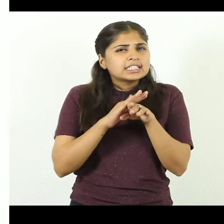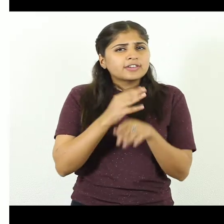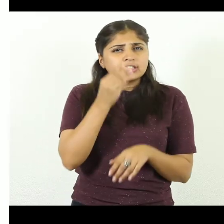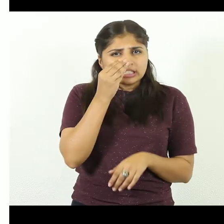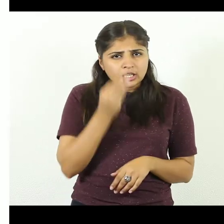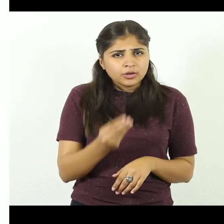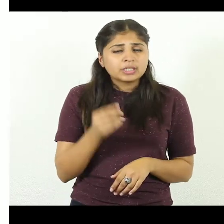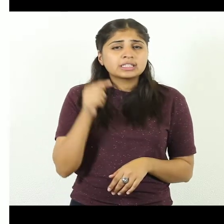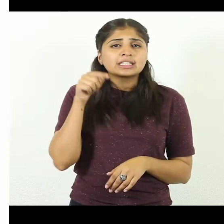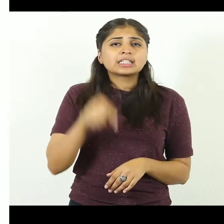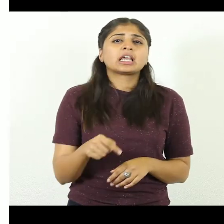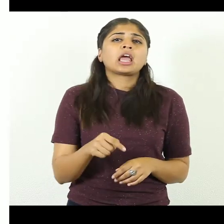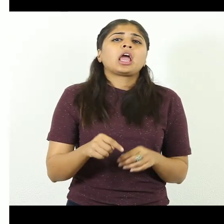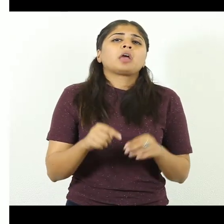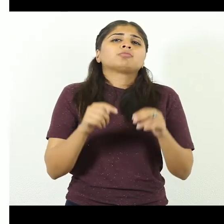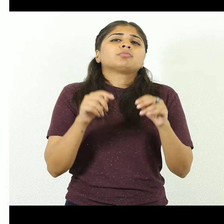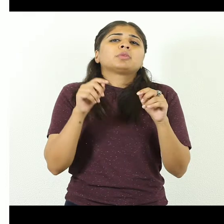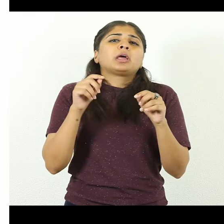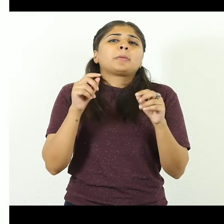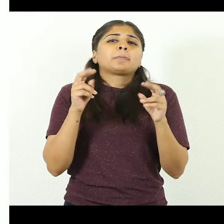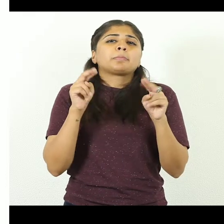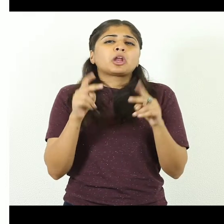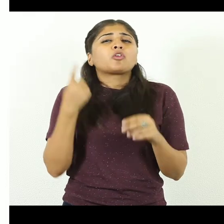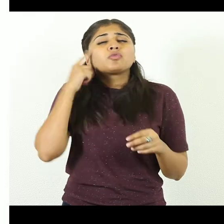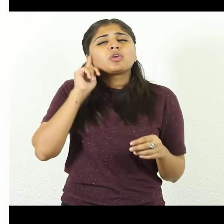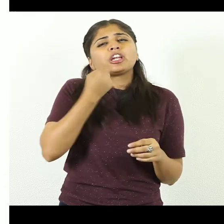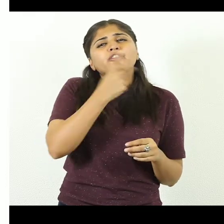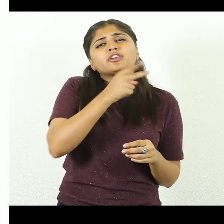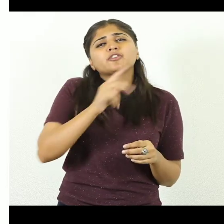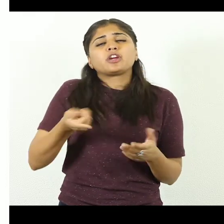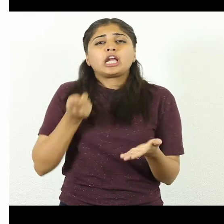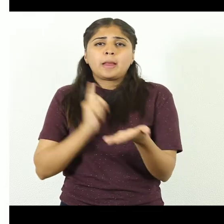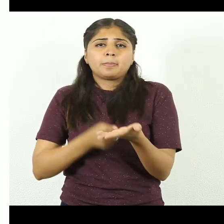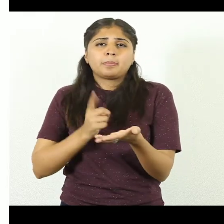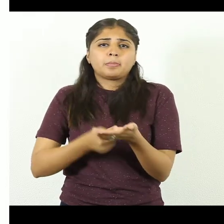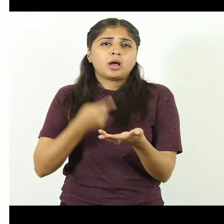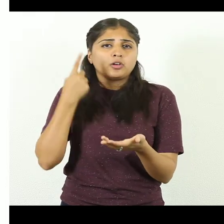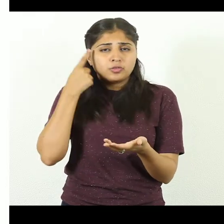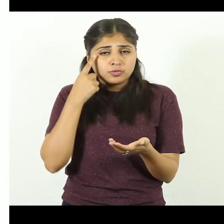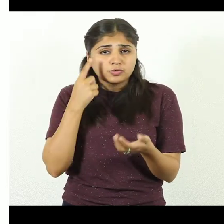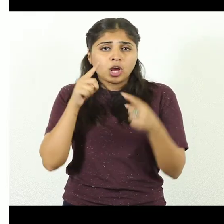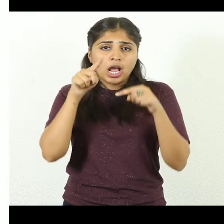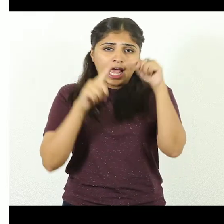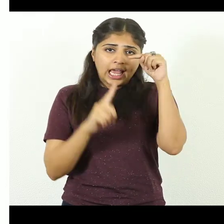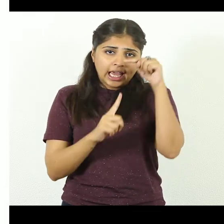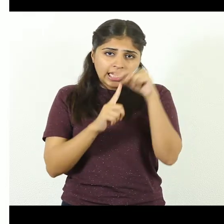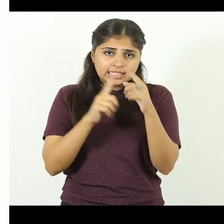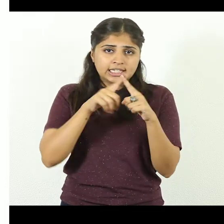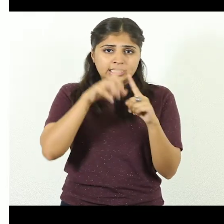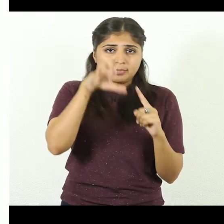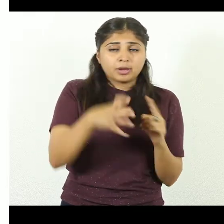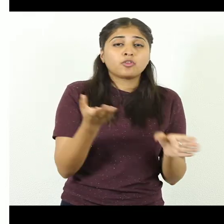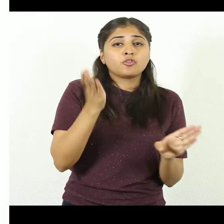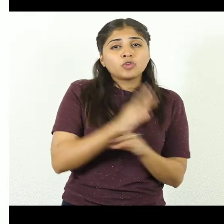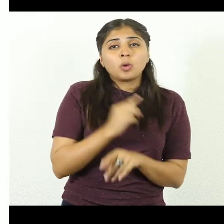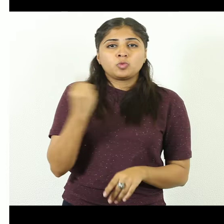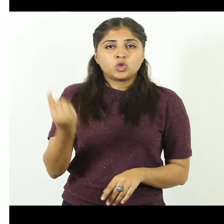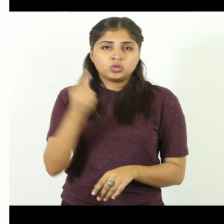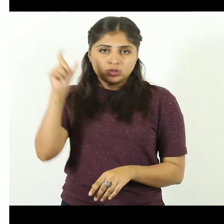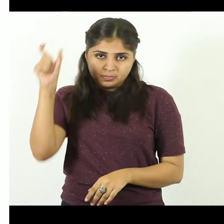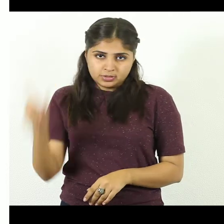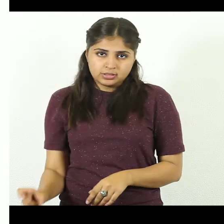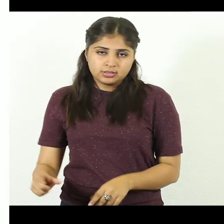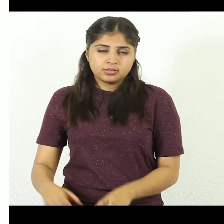Service request. A service request is a generic description for many varying types of demands that are